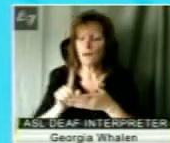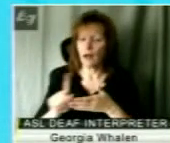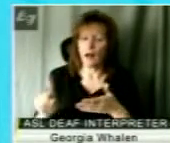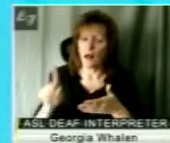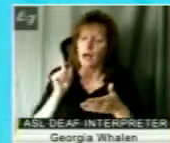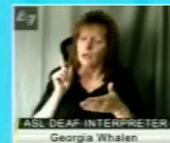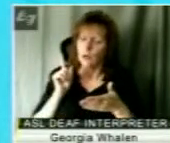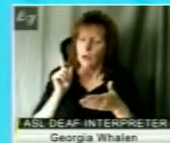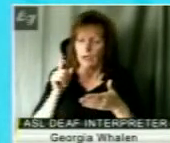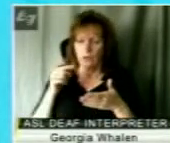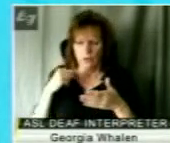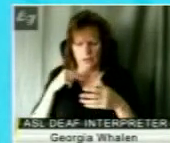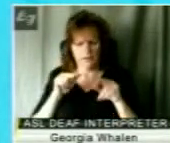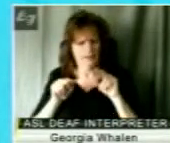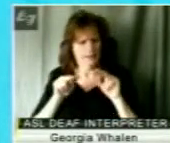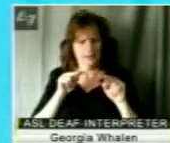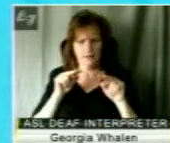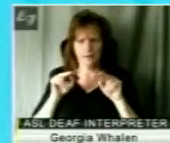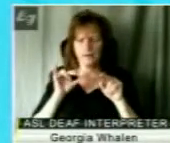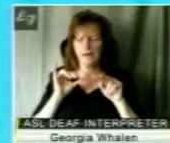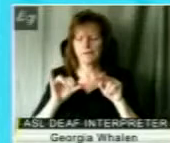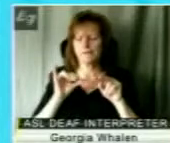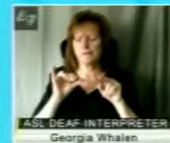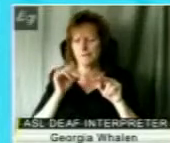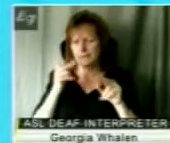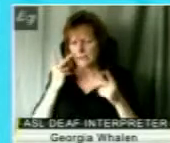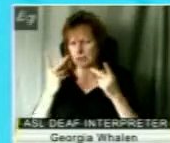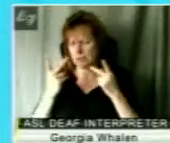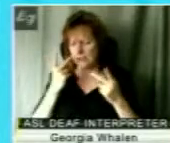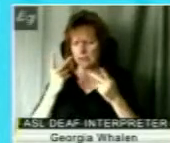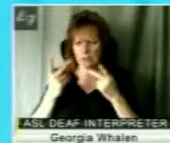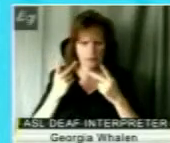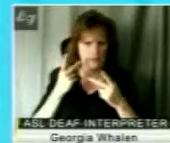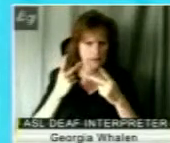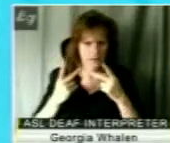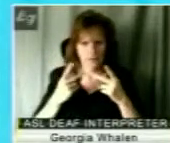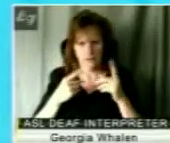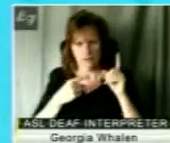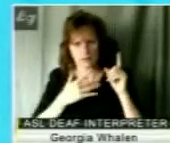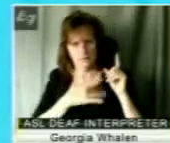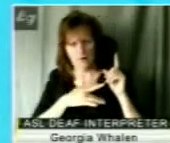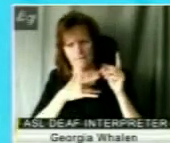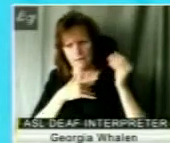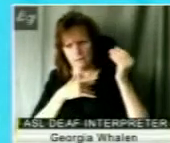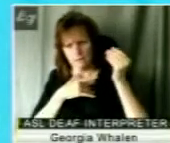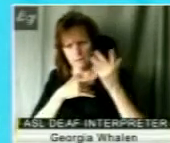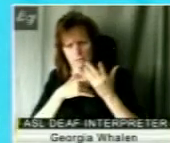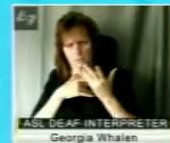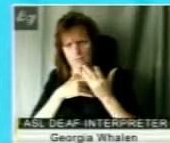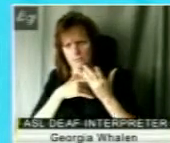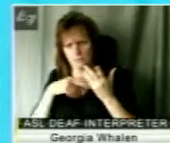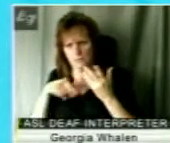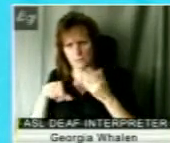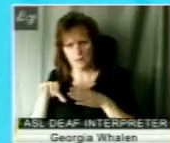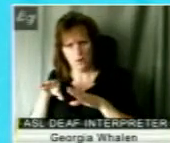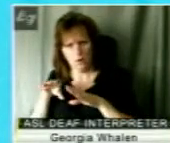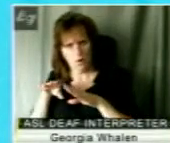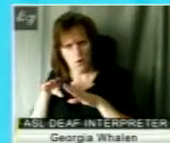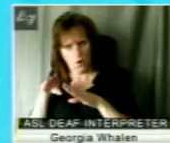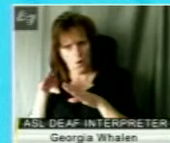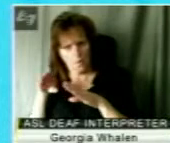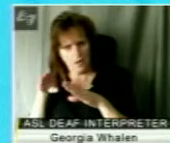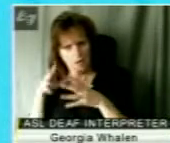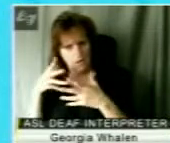work that we're anticipating we'll be able to do in the summer once the province releases some of the orders. When and if that